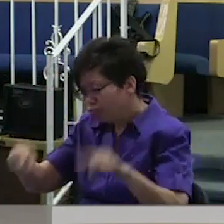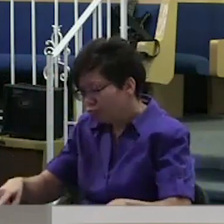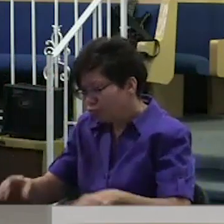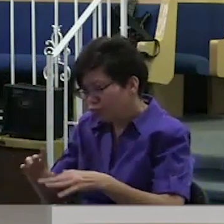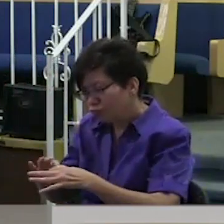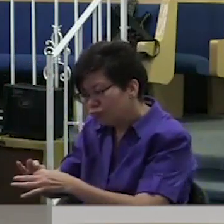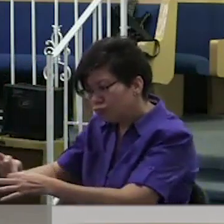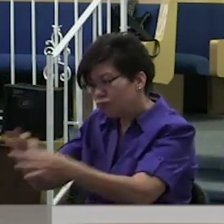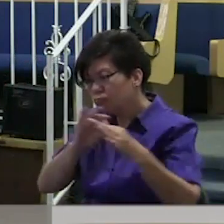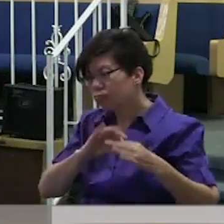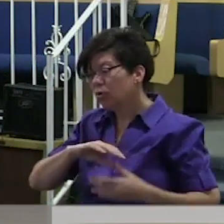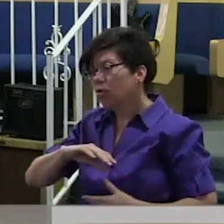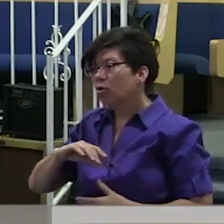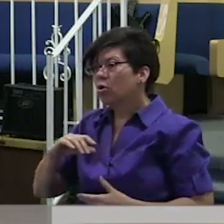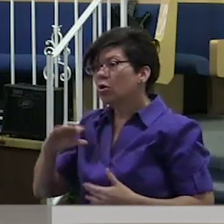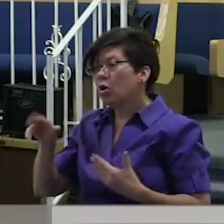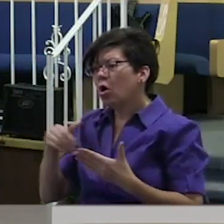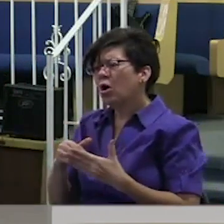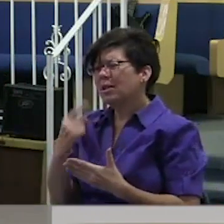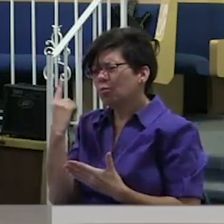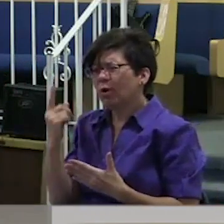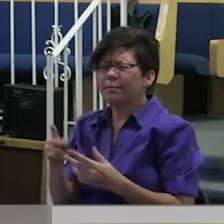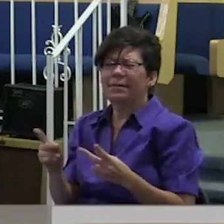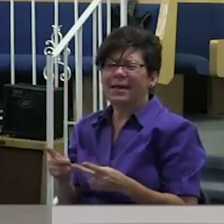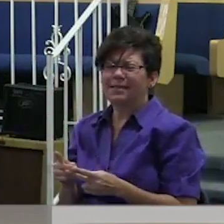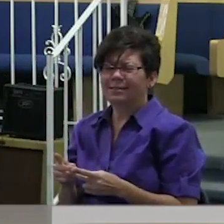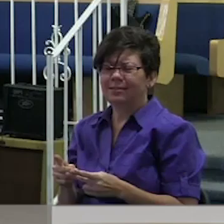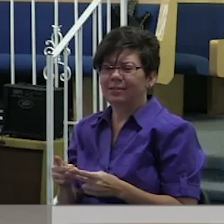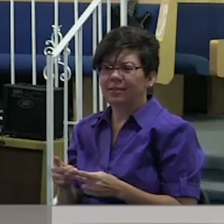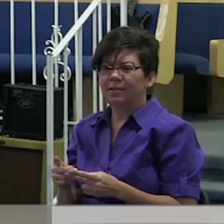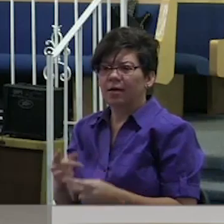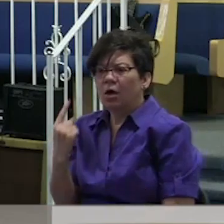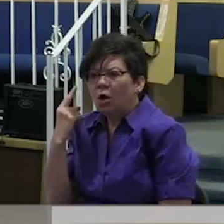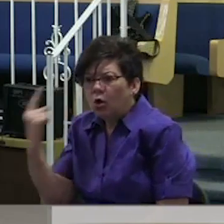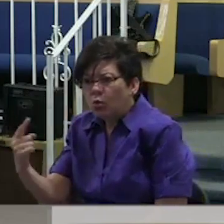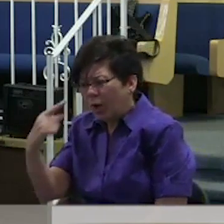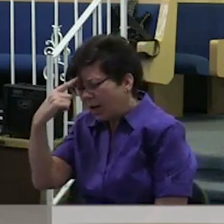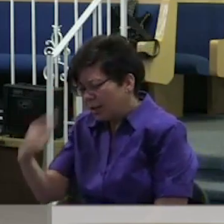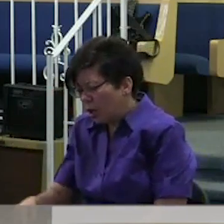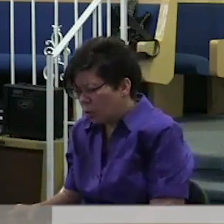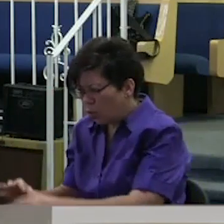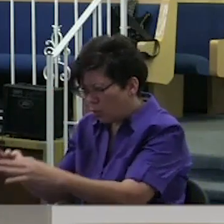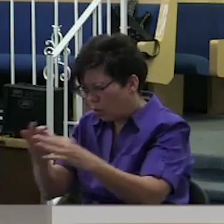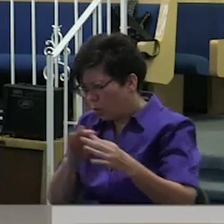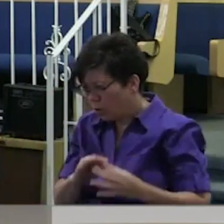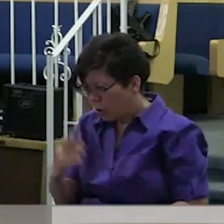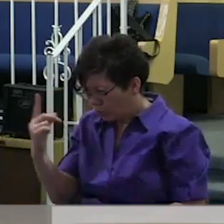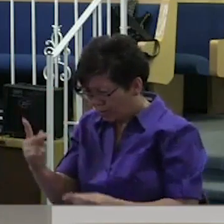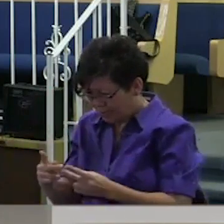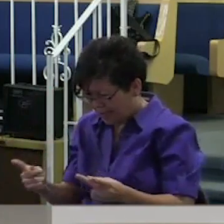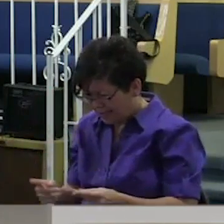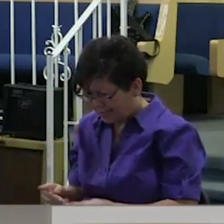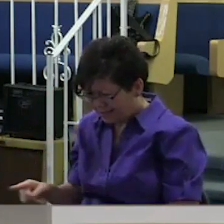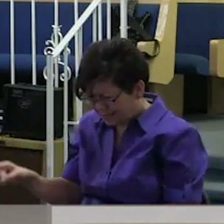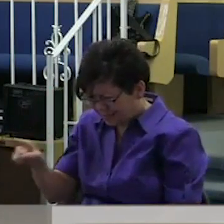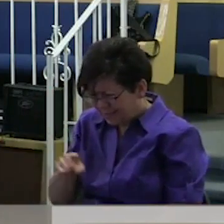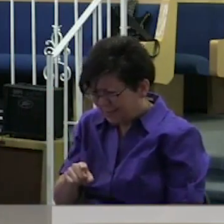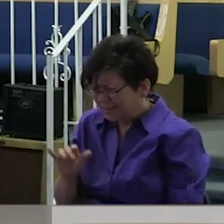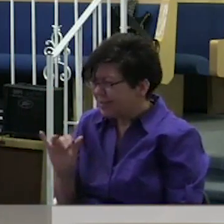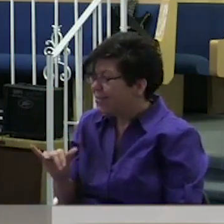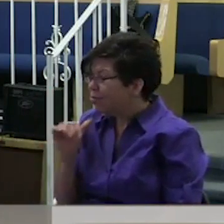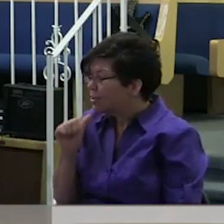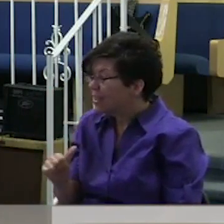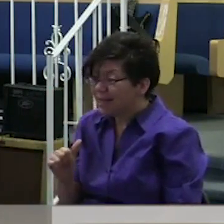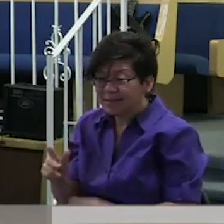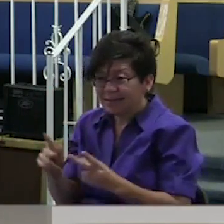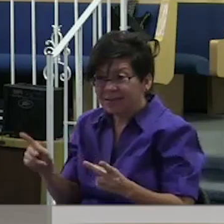they were all in one place on one accord. That one place where they were was not